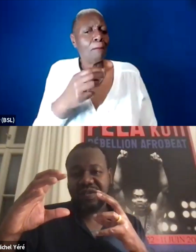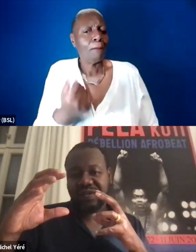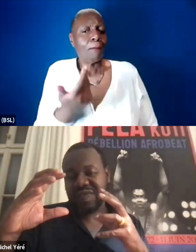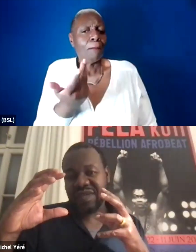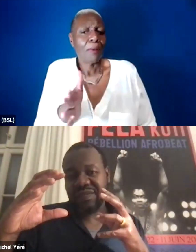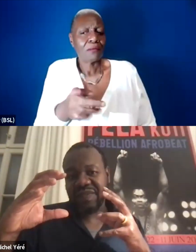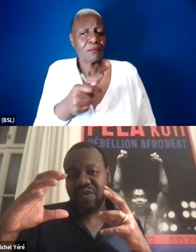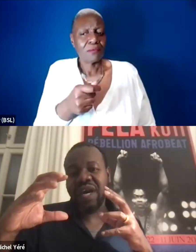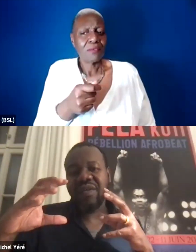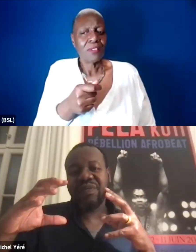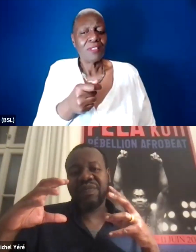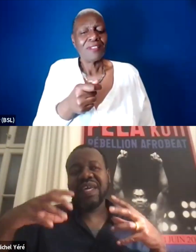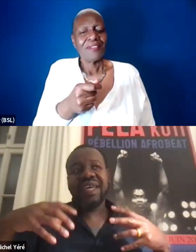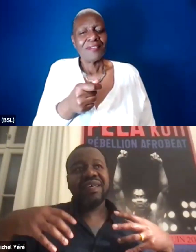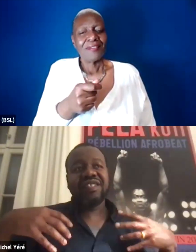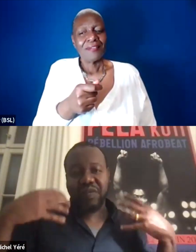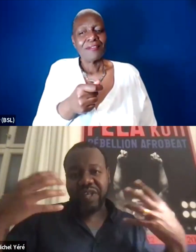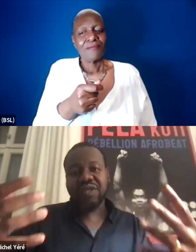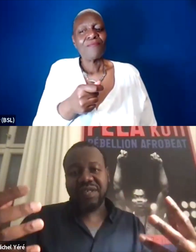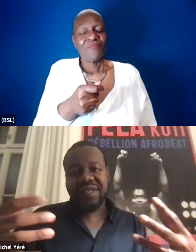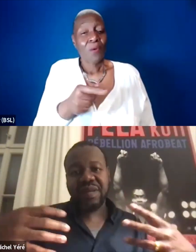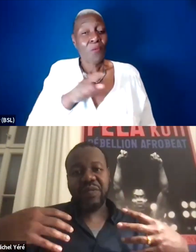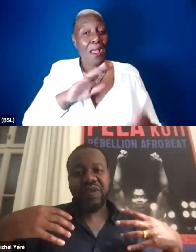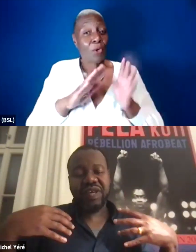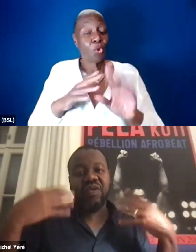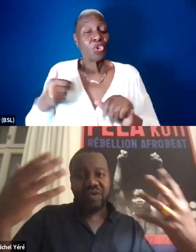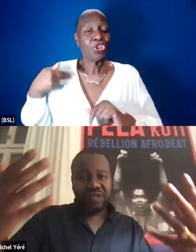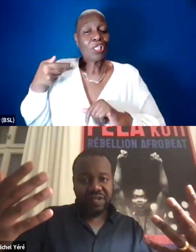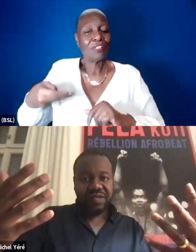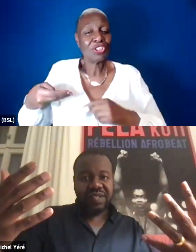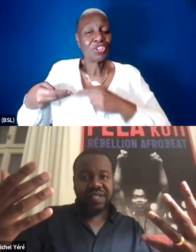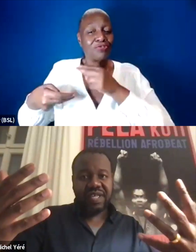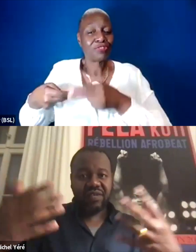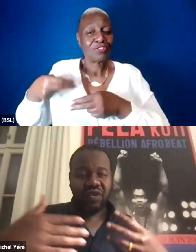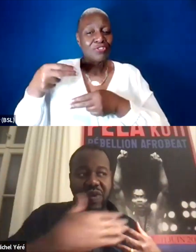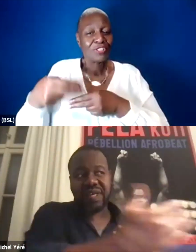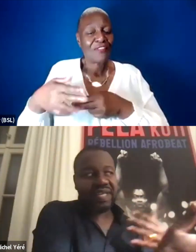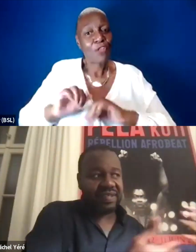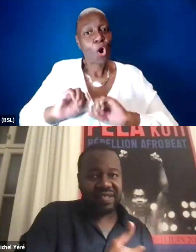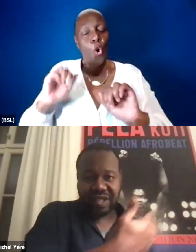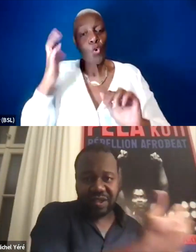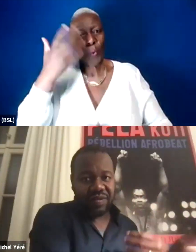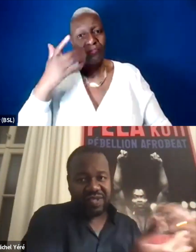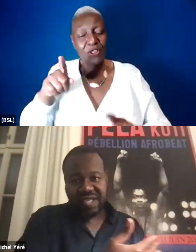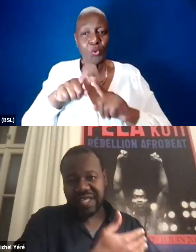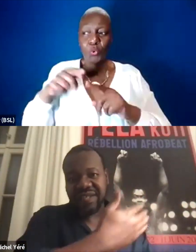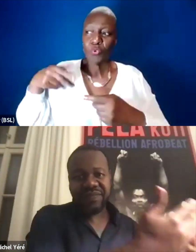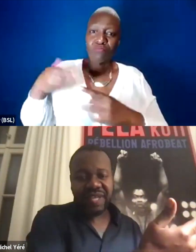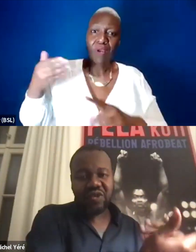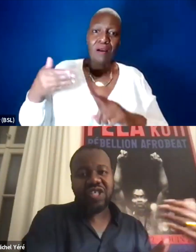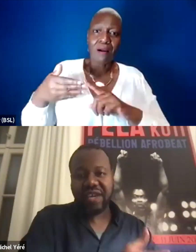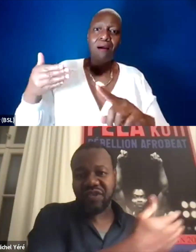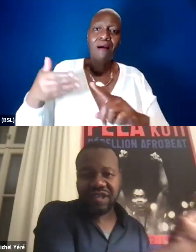know how generations come up with their own concerns. And so you recognize each other and you see